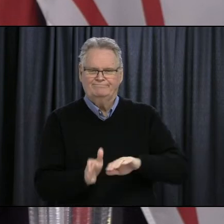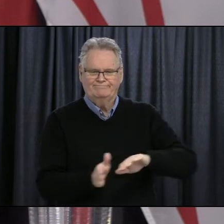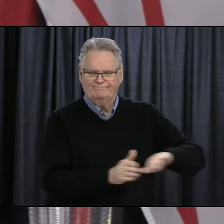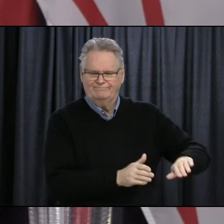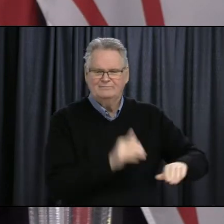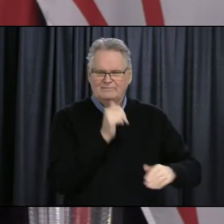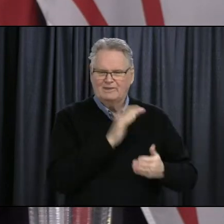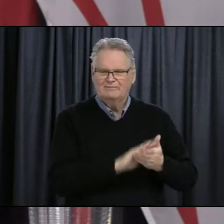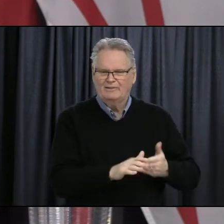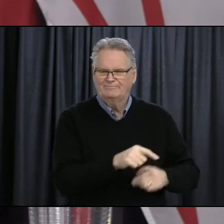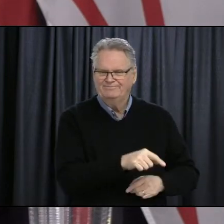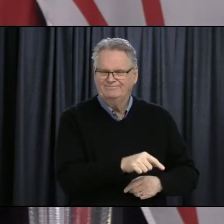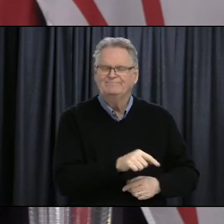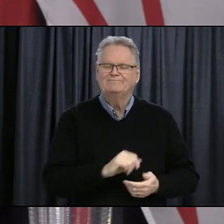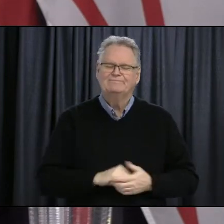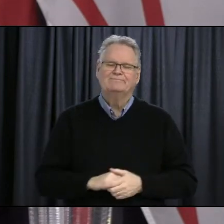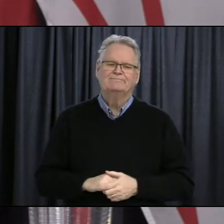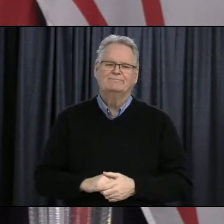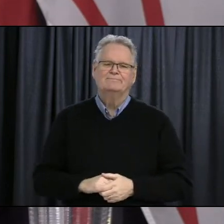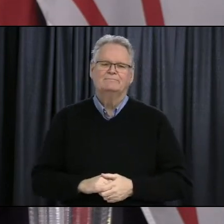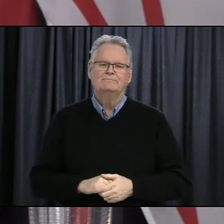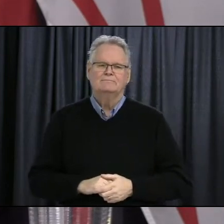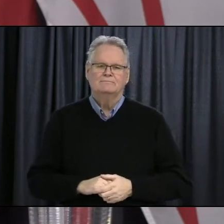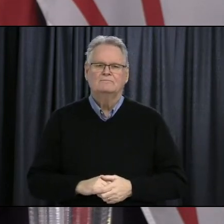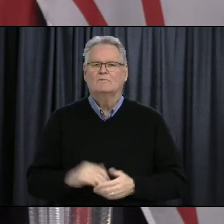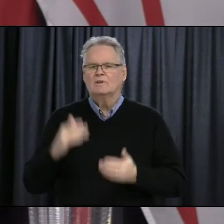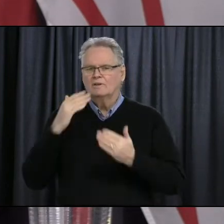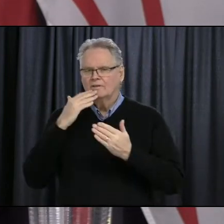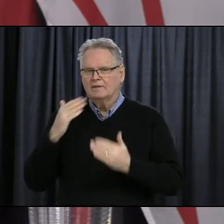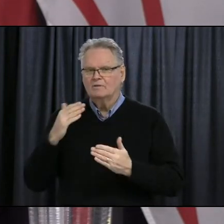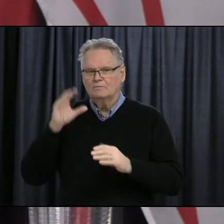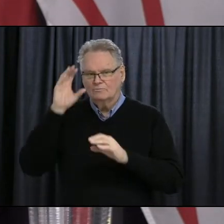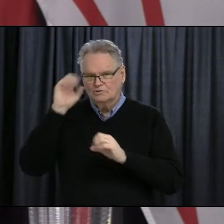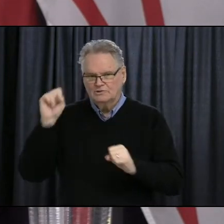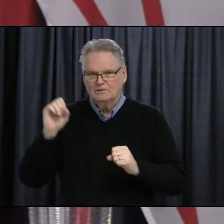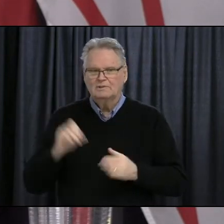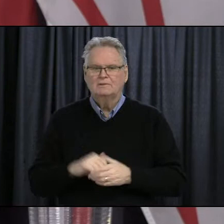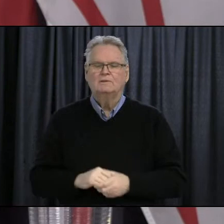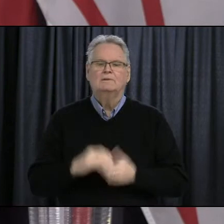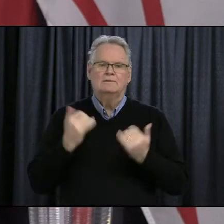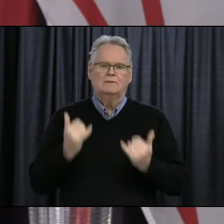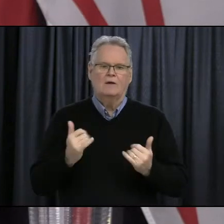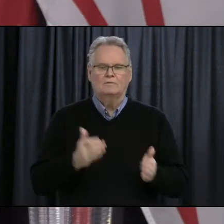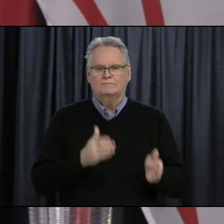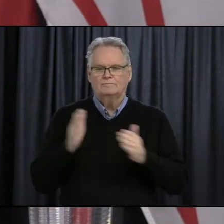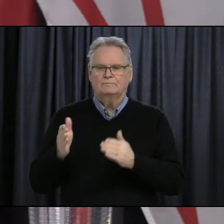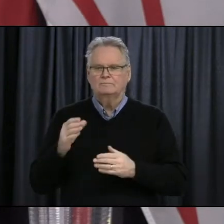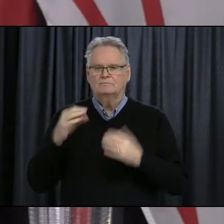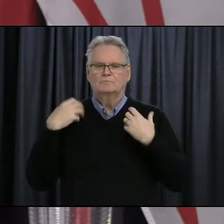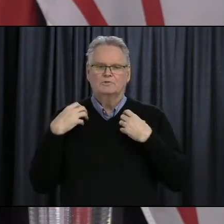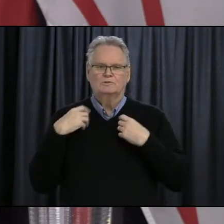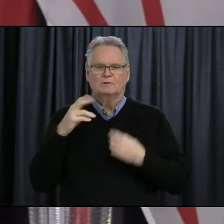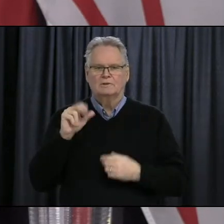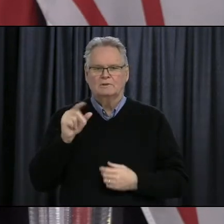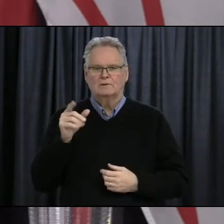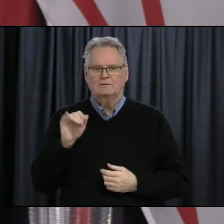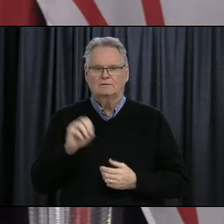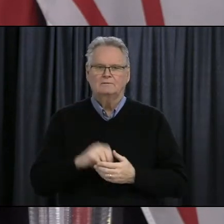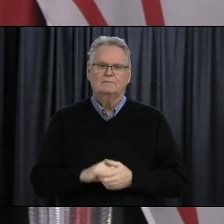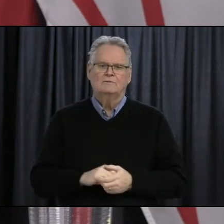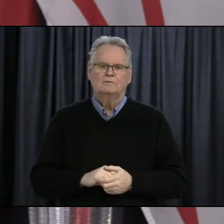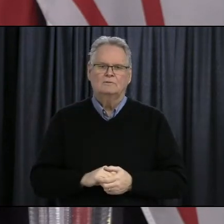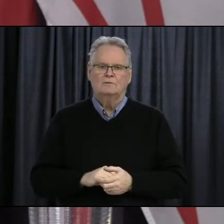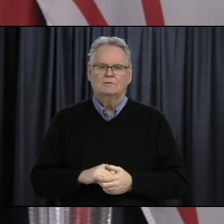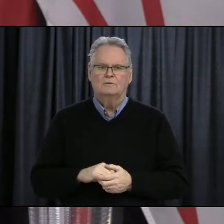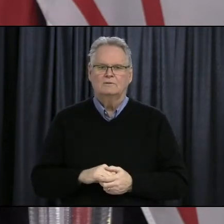Thank you very much, Premier, indeed. Day 351, but as you say, day 10 of the new lockdown,